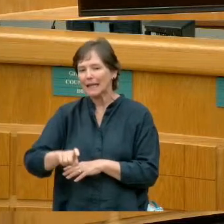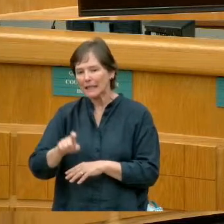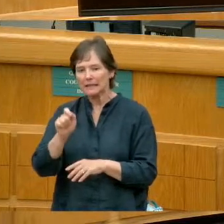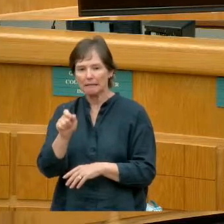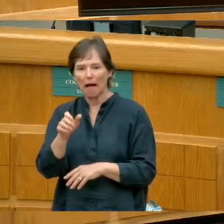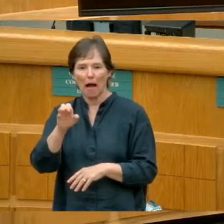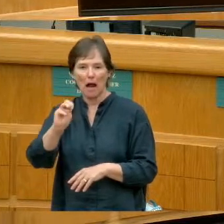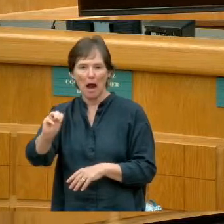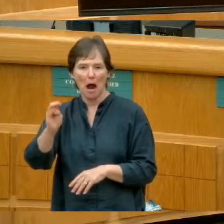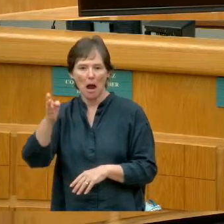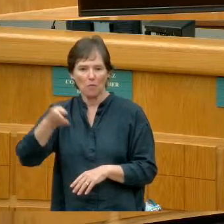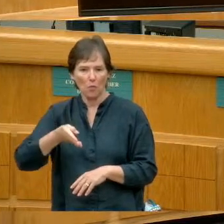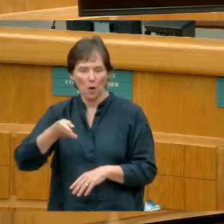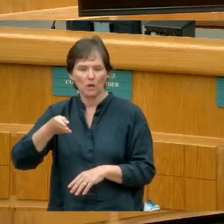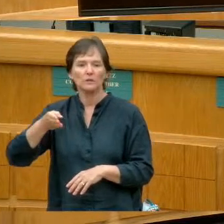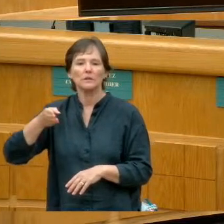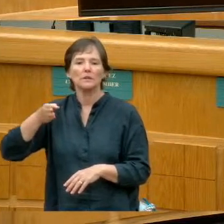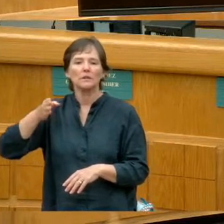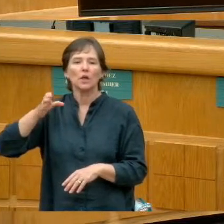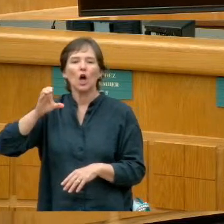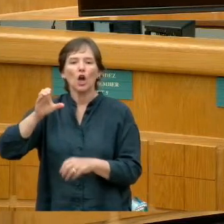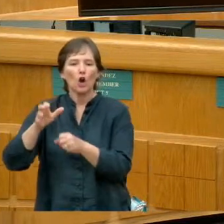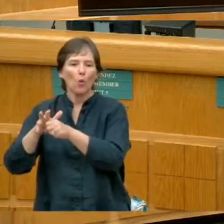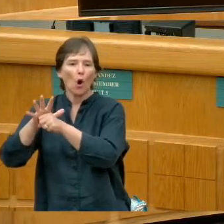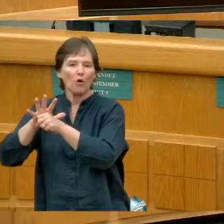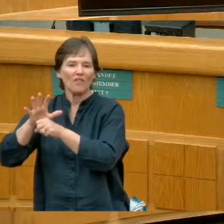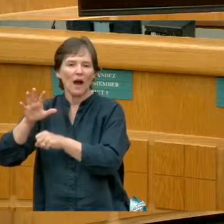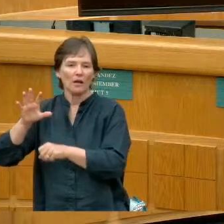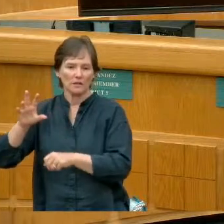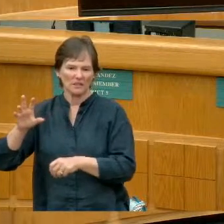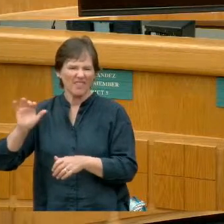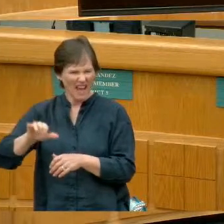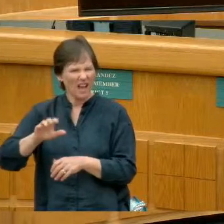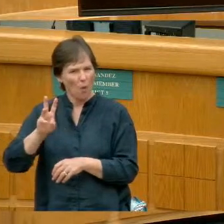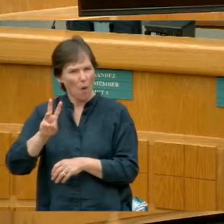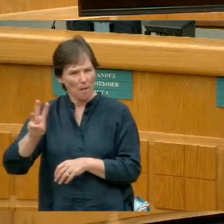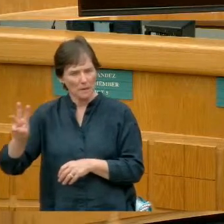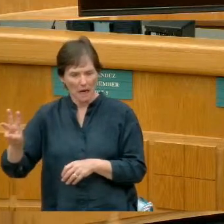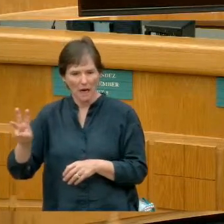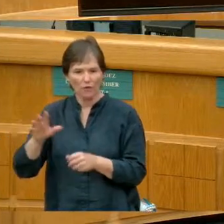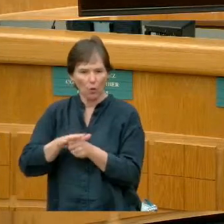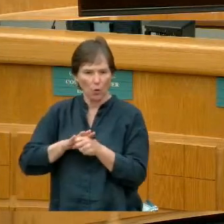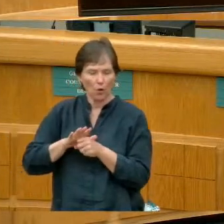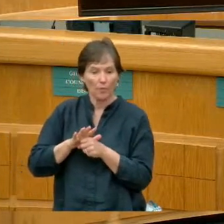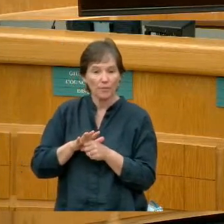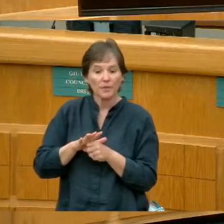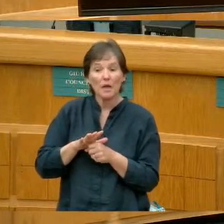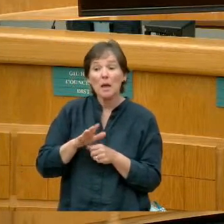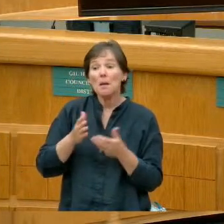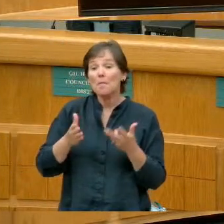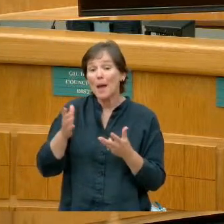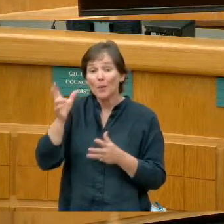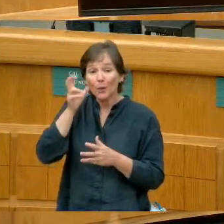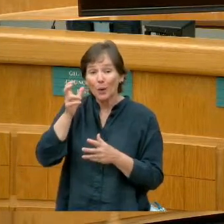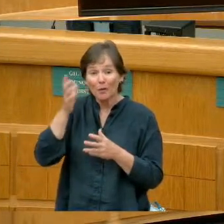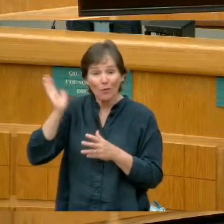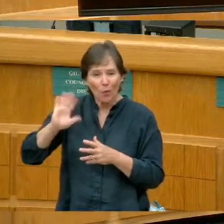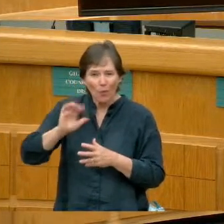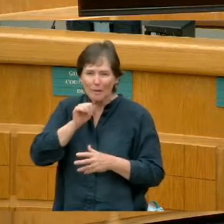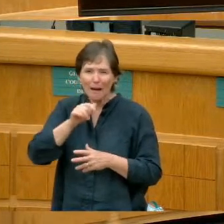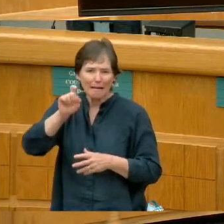cctexas.com/coronavirus website. Early on, we all heard that you really did not need to wear a mask when out in